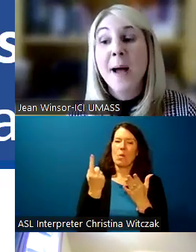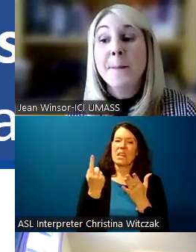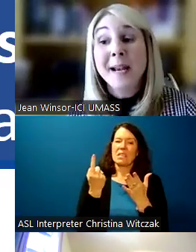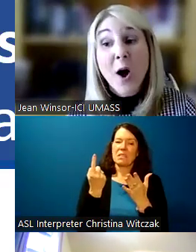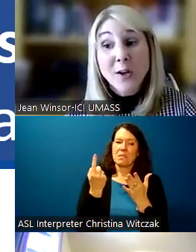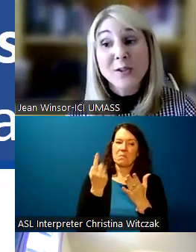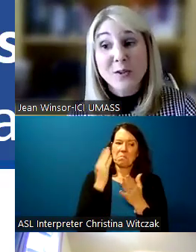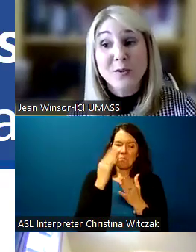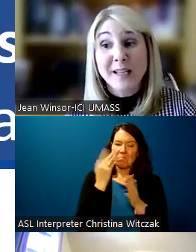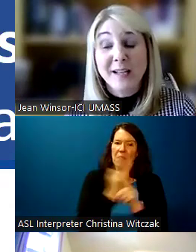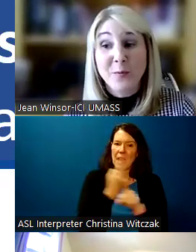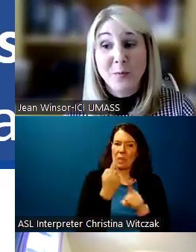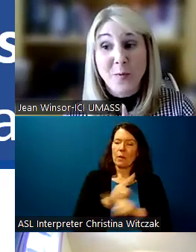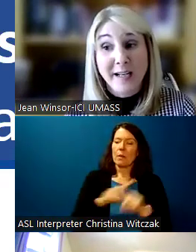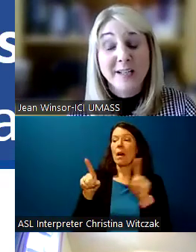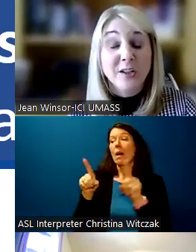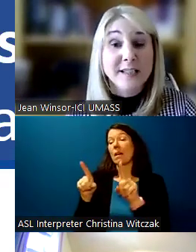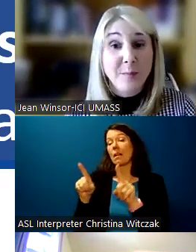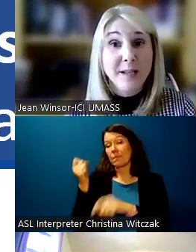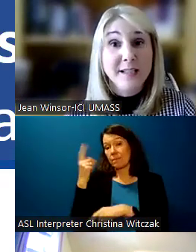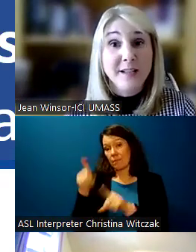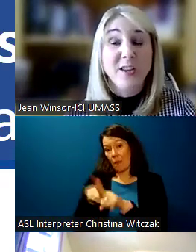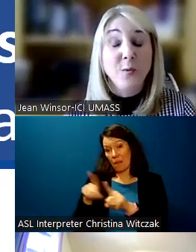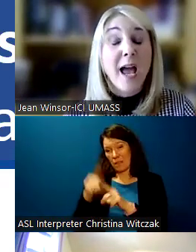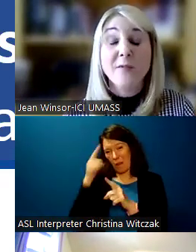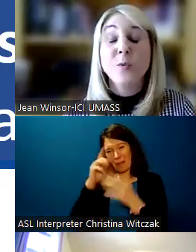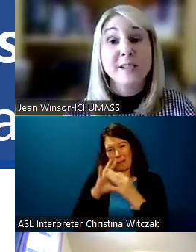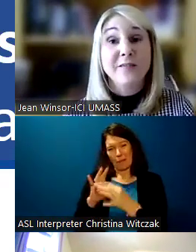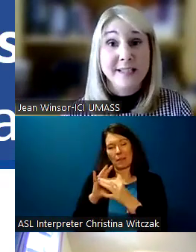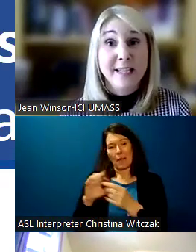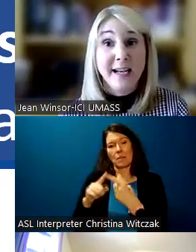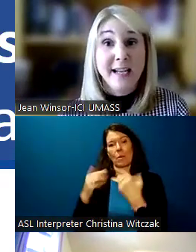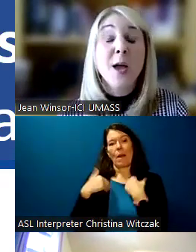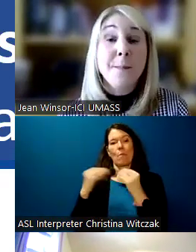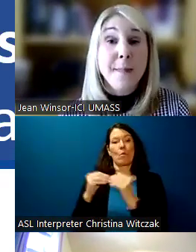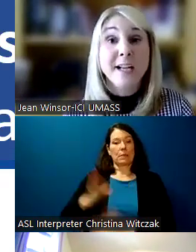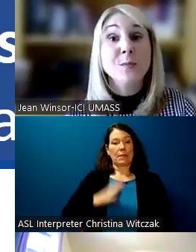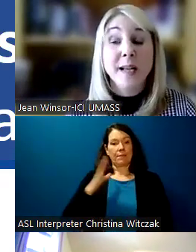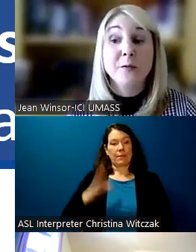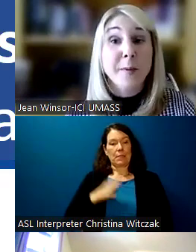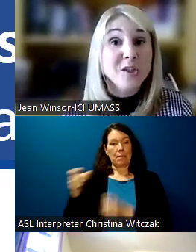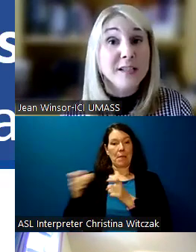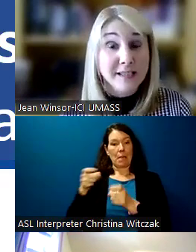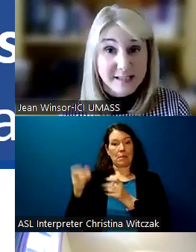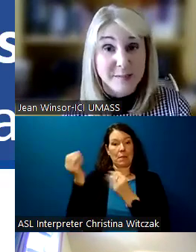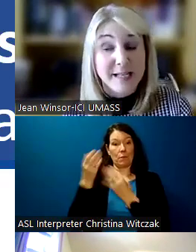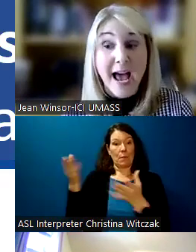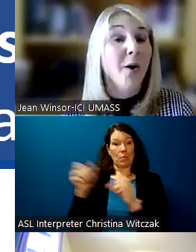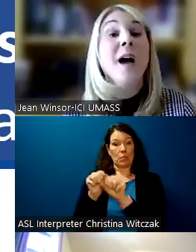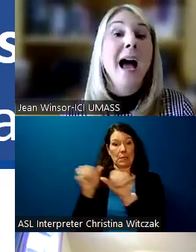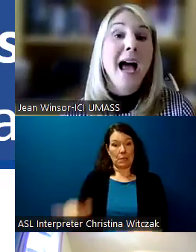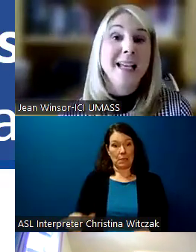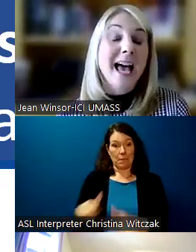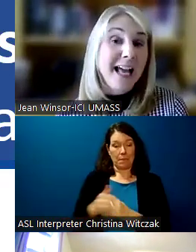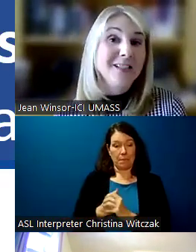But I also do think, Juanita, there is something to the fact that we have more sophisticated management information systems